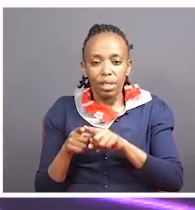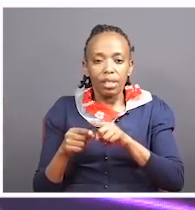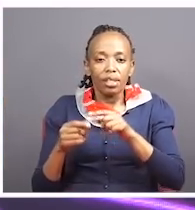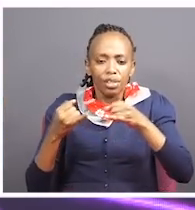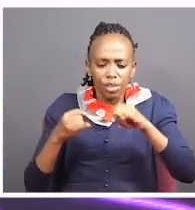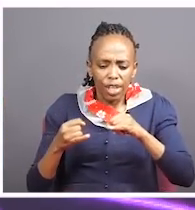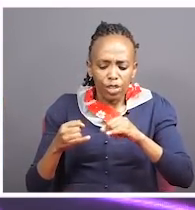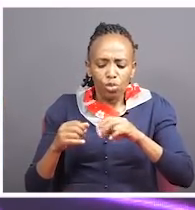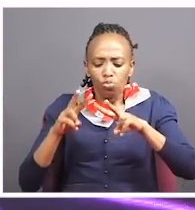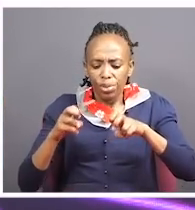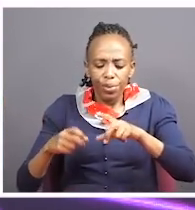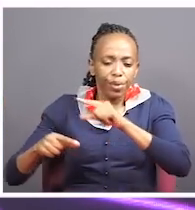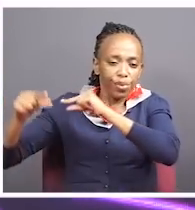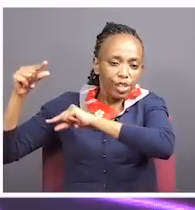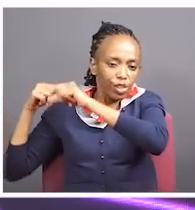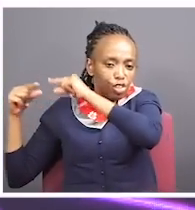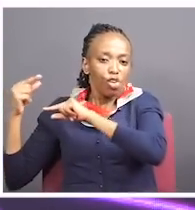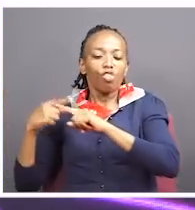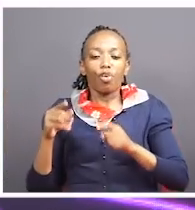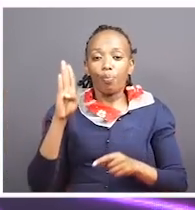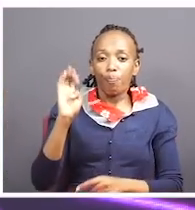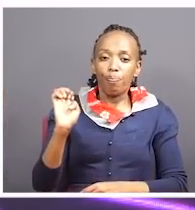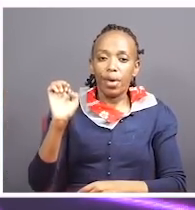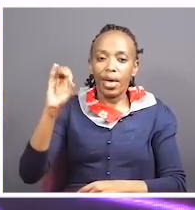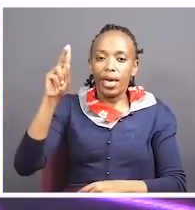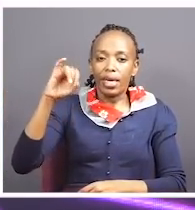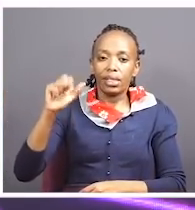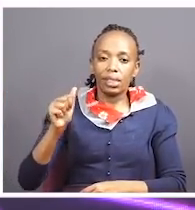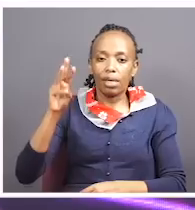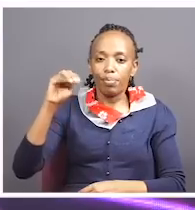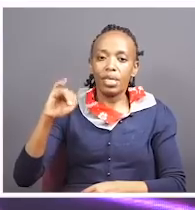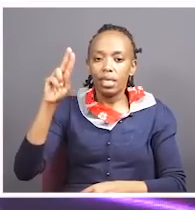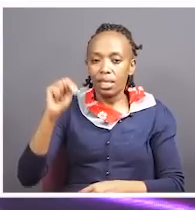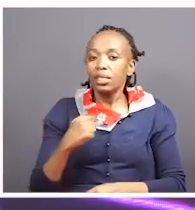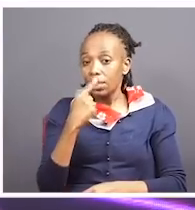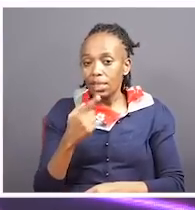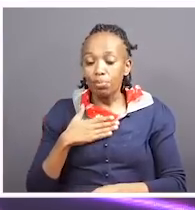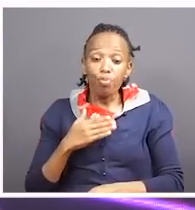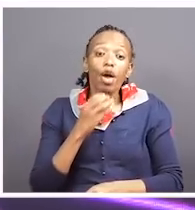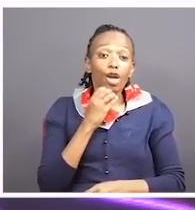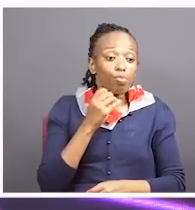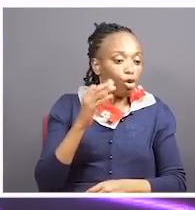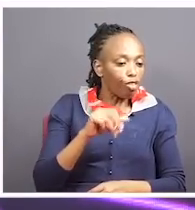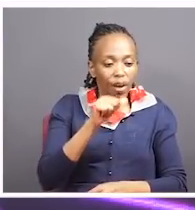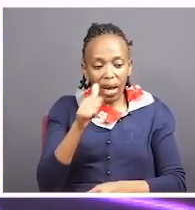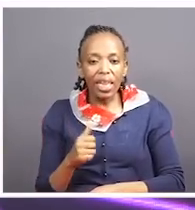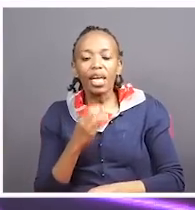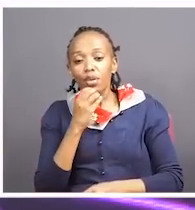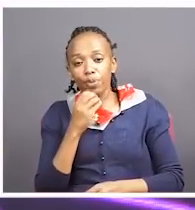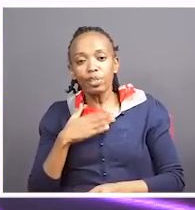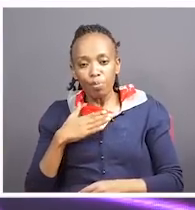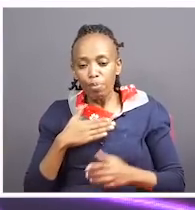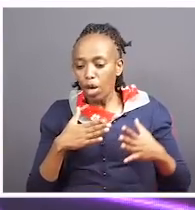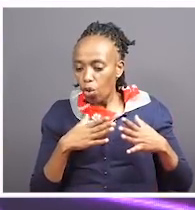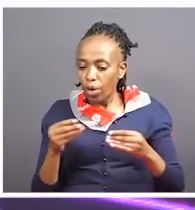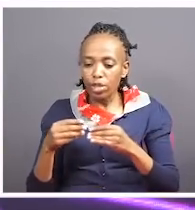lineage from the tribe of Benjamin. He says, I am a Hebrew of Hebrews. He had attained the